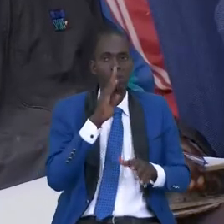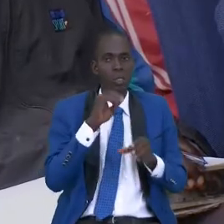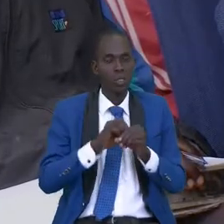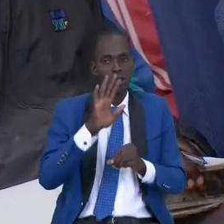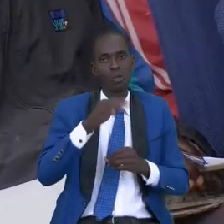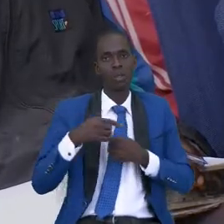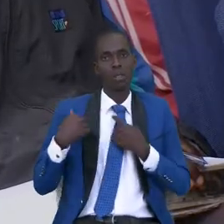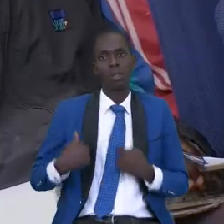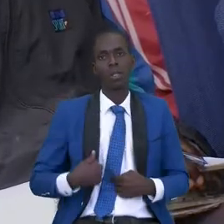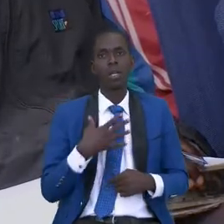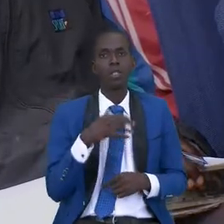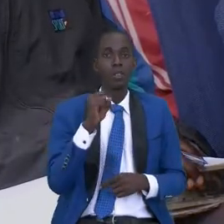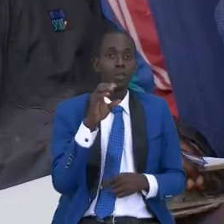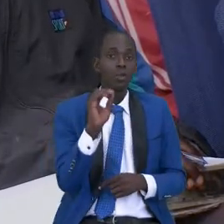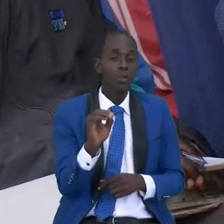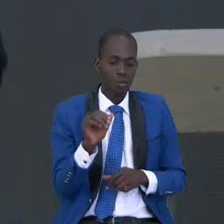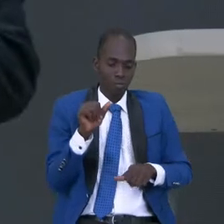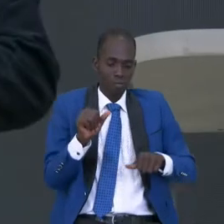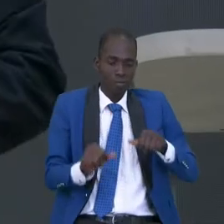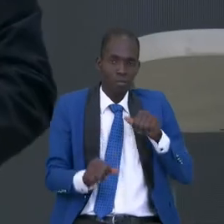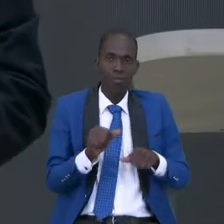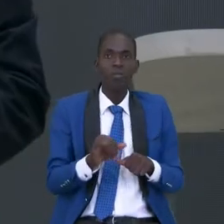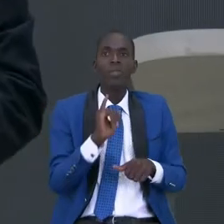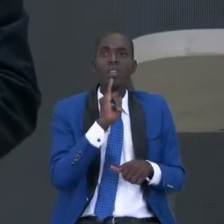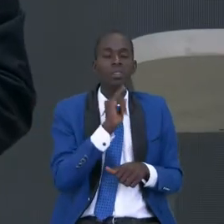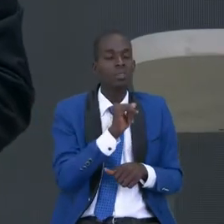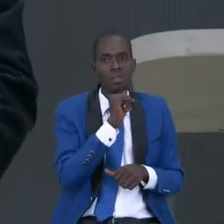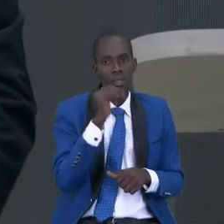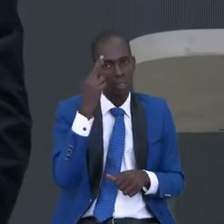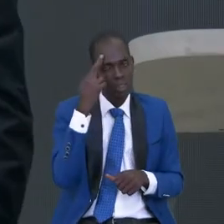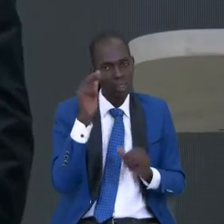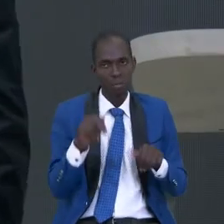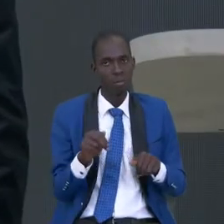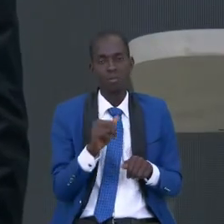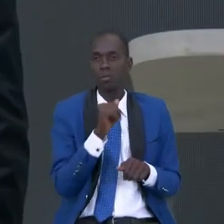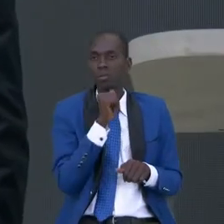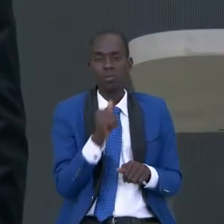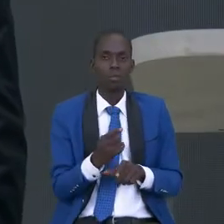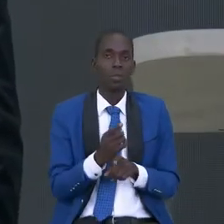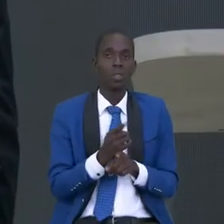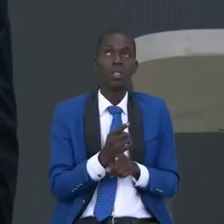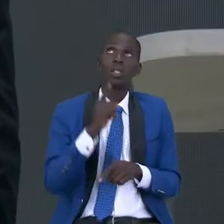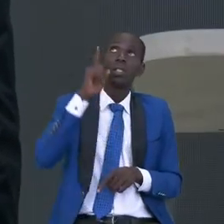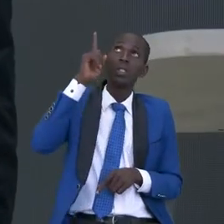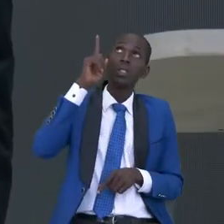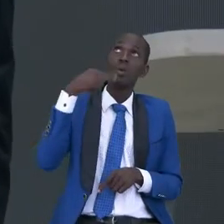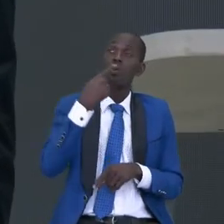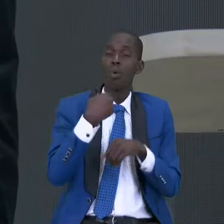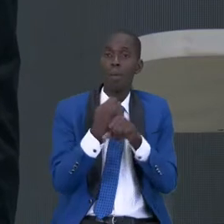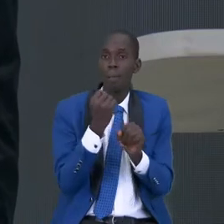so, unbelief is unreasonable. He who made,